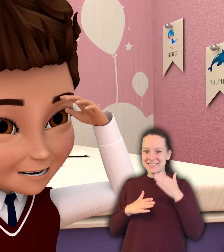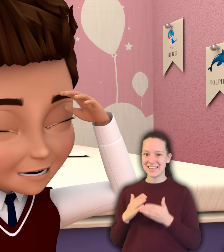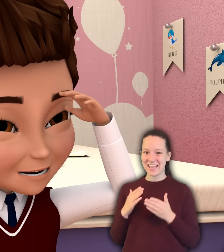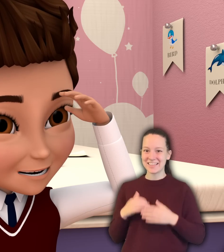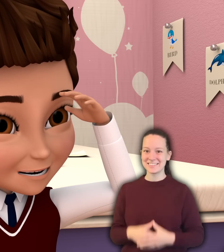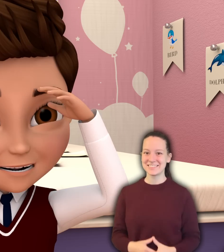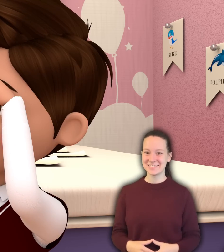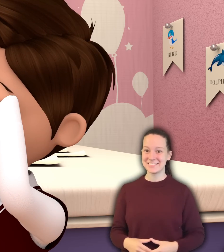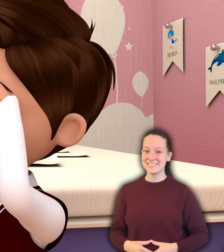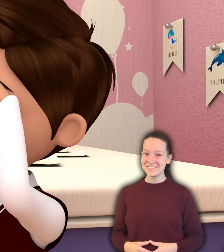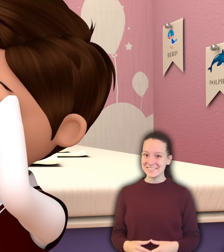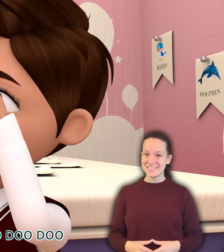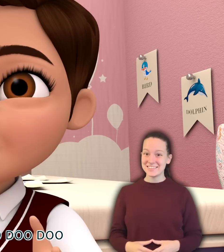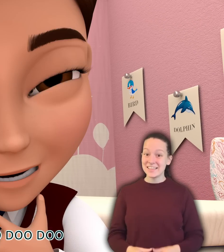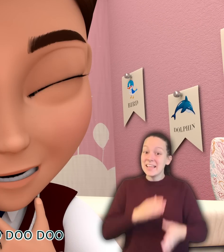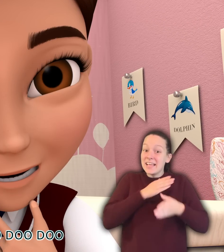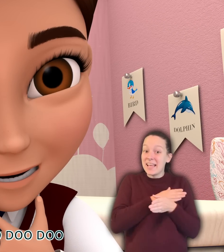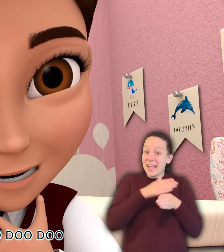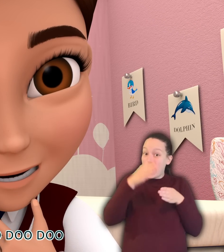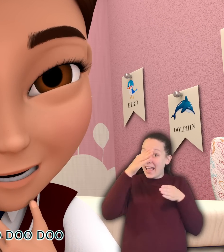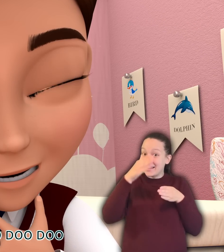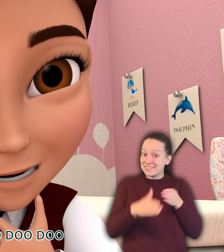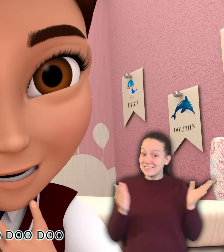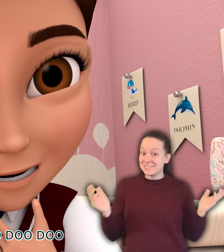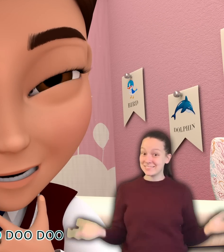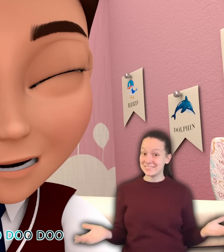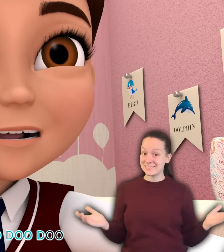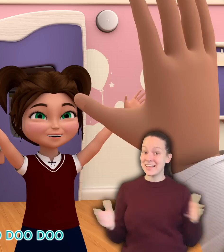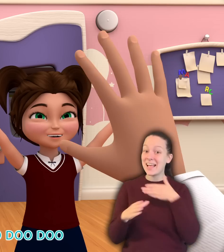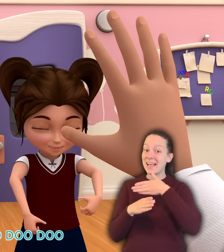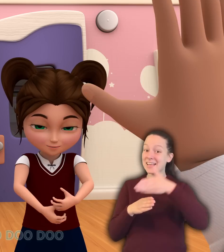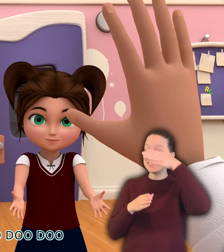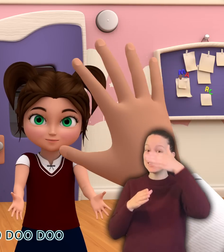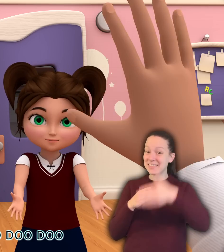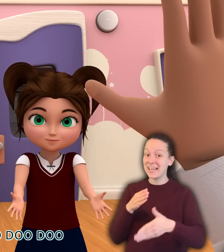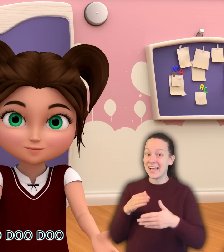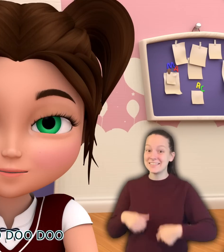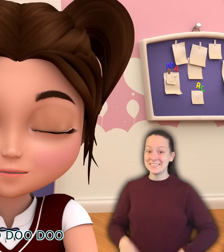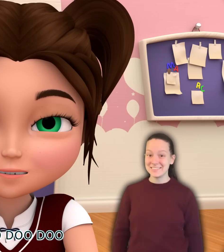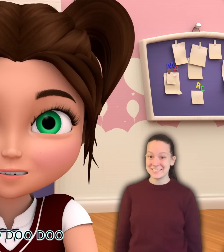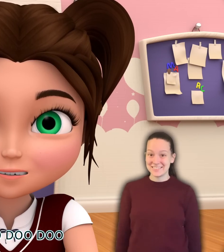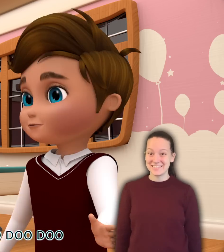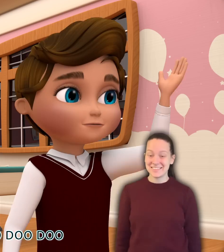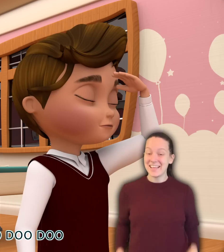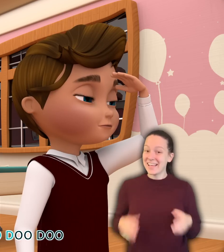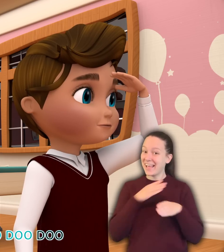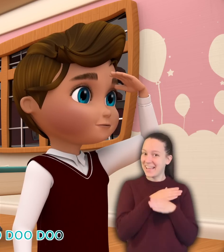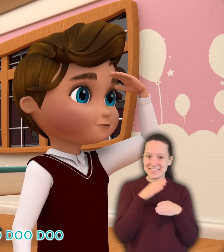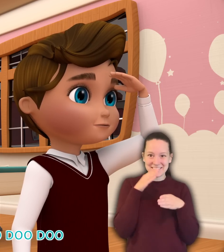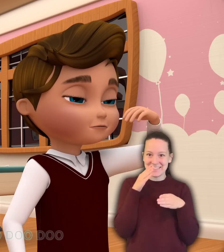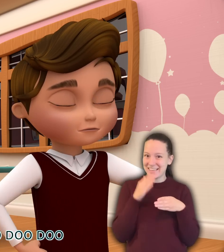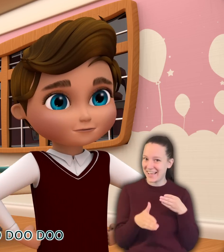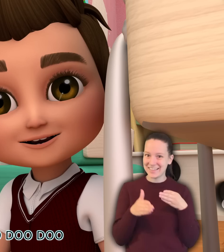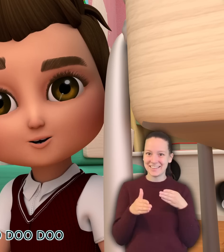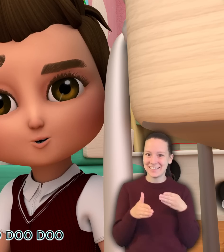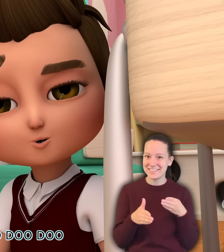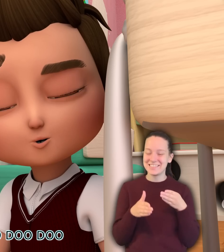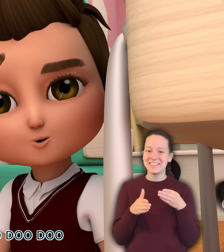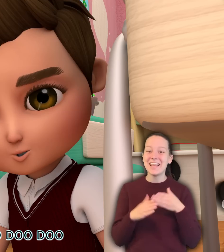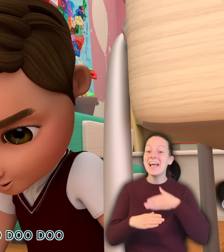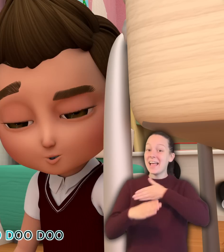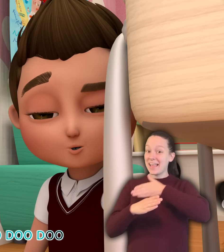it's the end, it's the end, it's the end, it's the